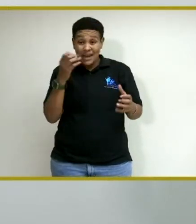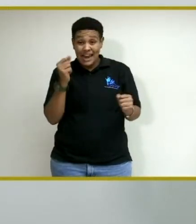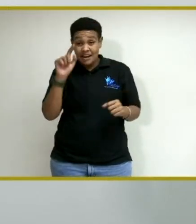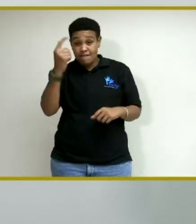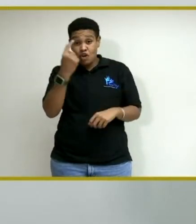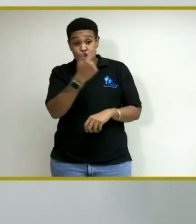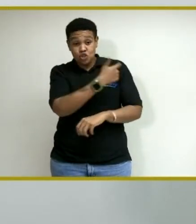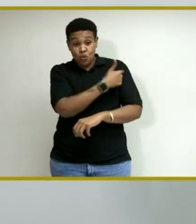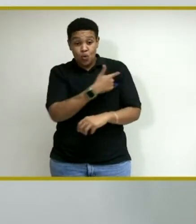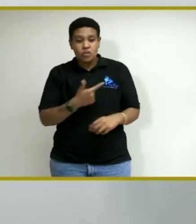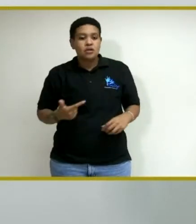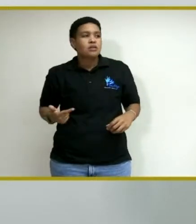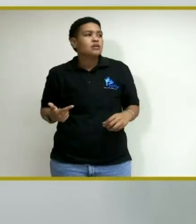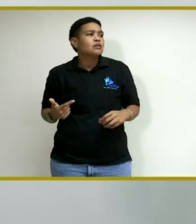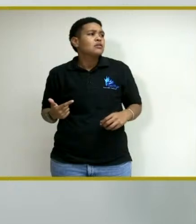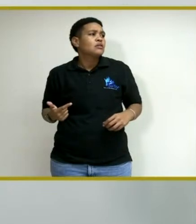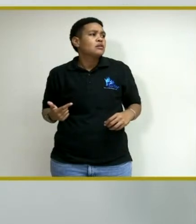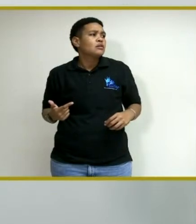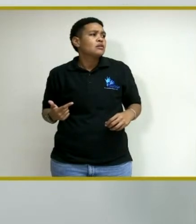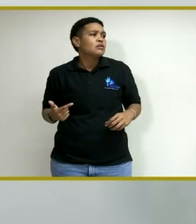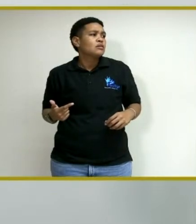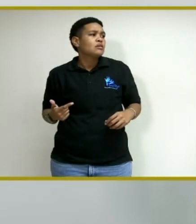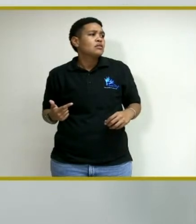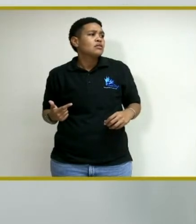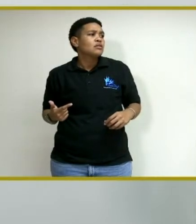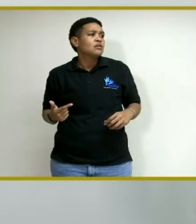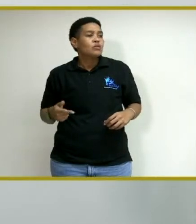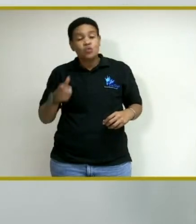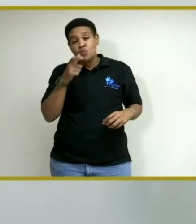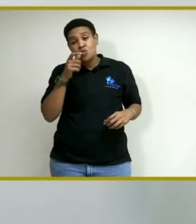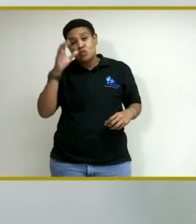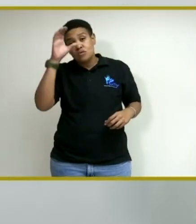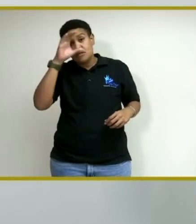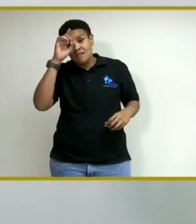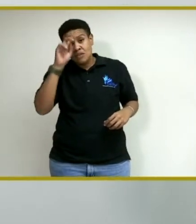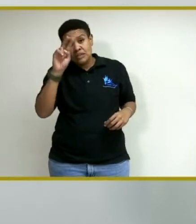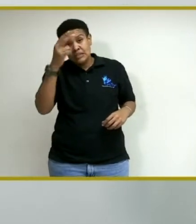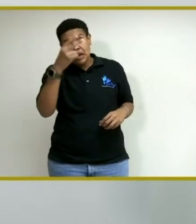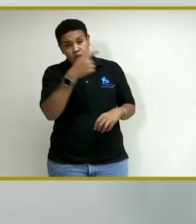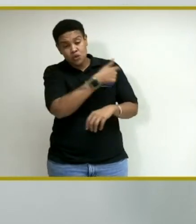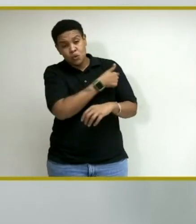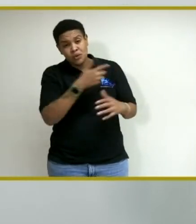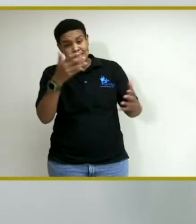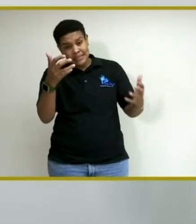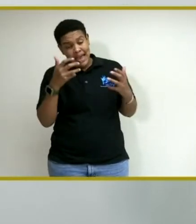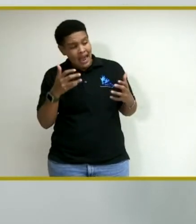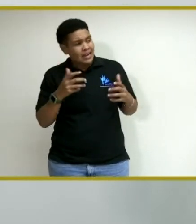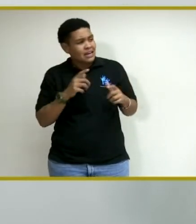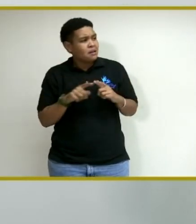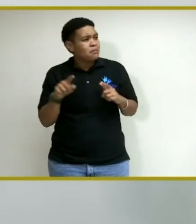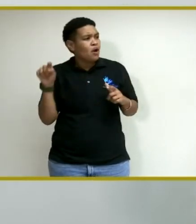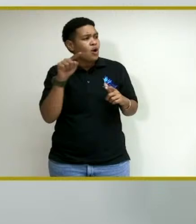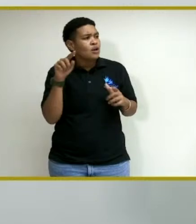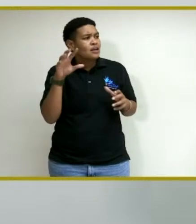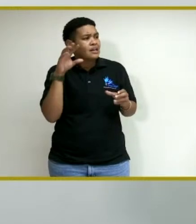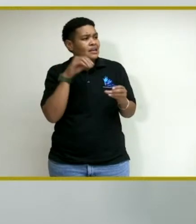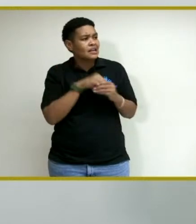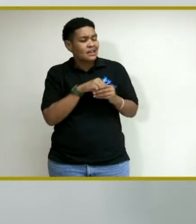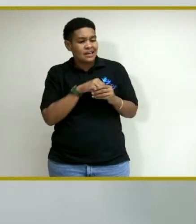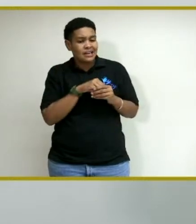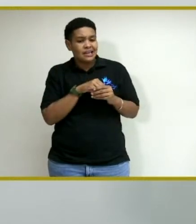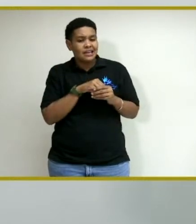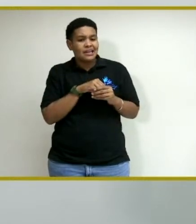dose, who are now looking to get a second dose, but are within